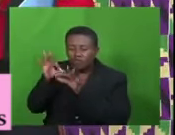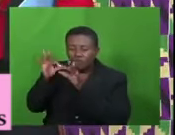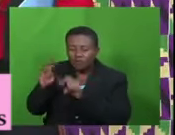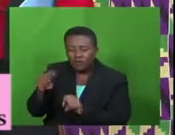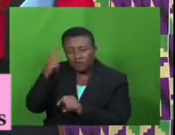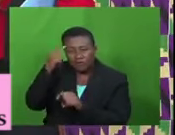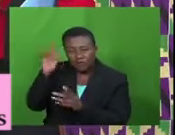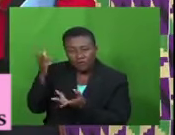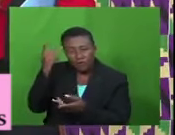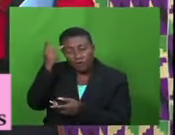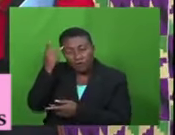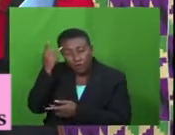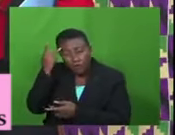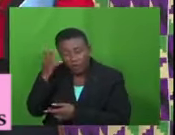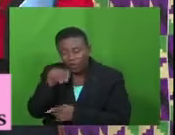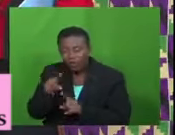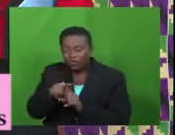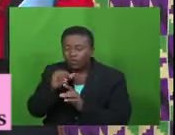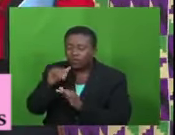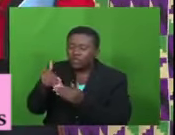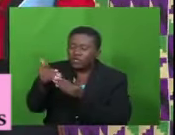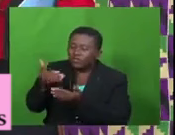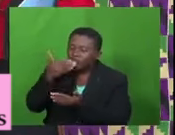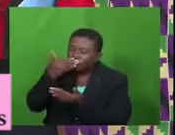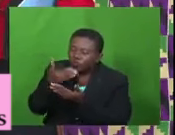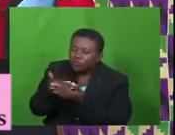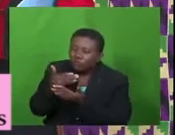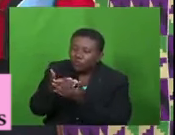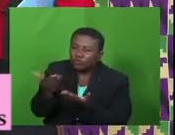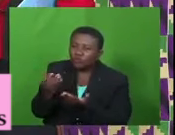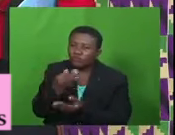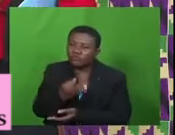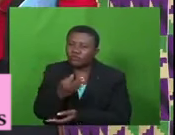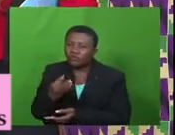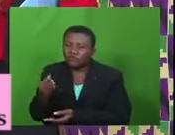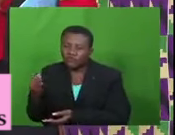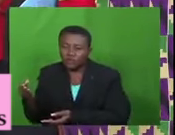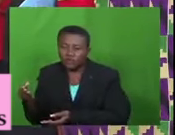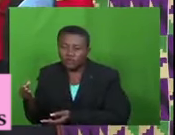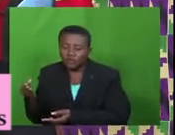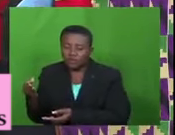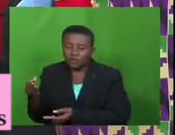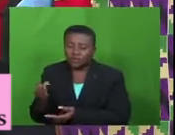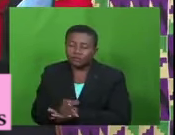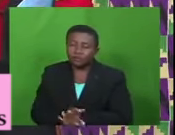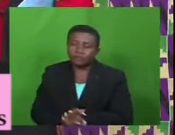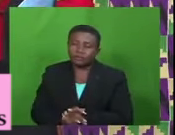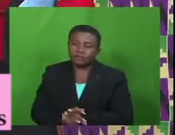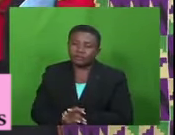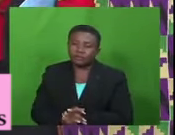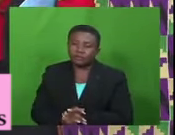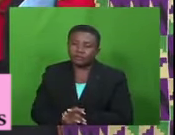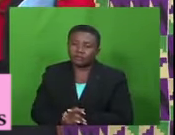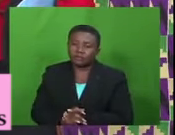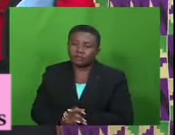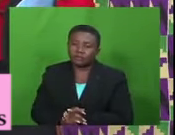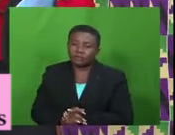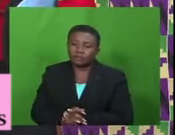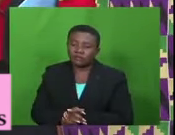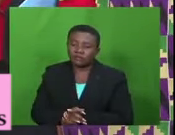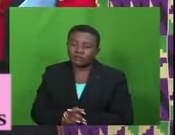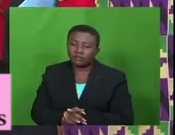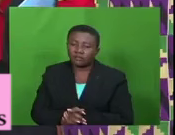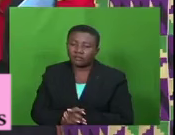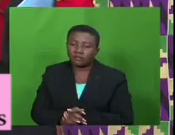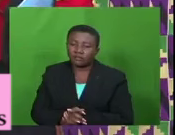not provide suitable facilities for the efficient administration of justice. The inadequacy